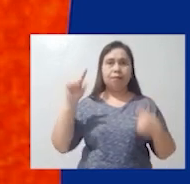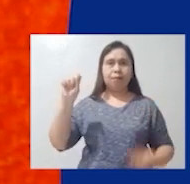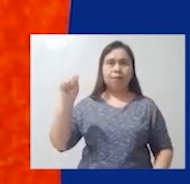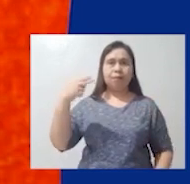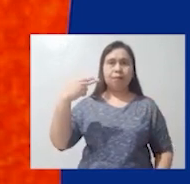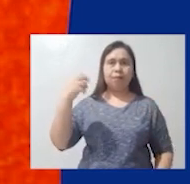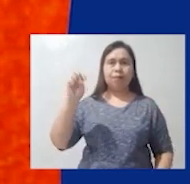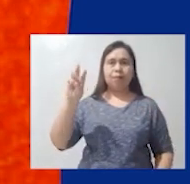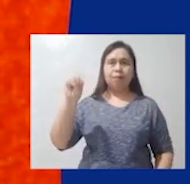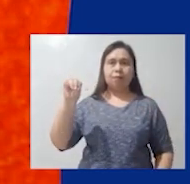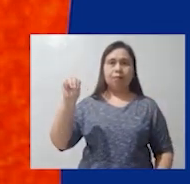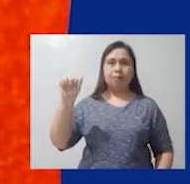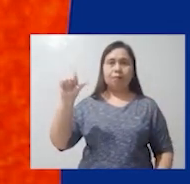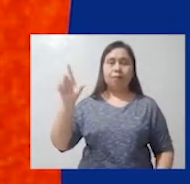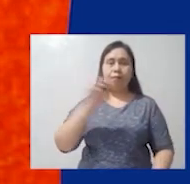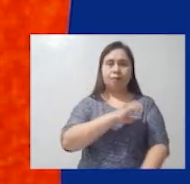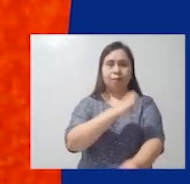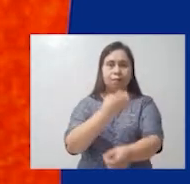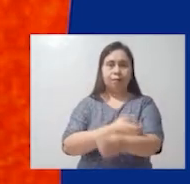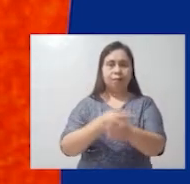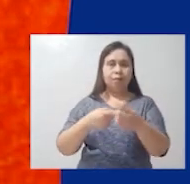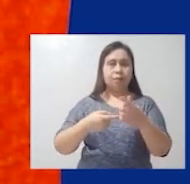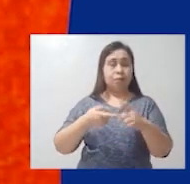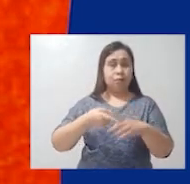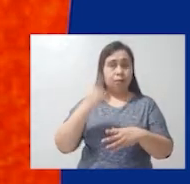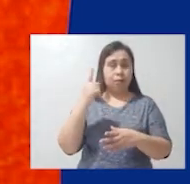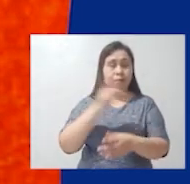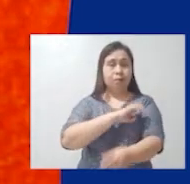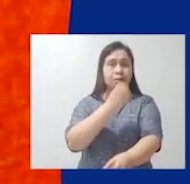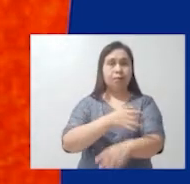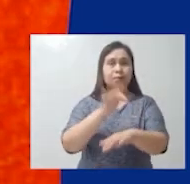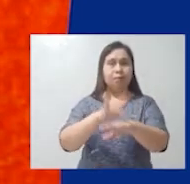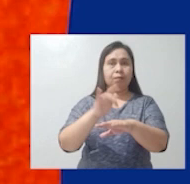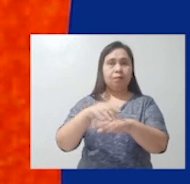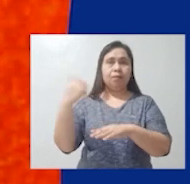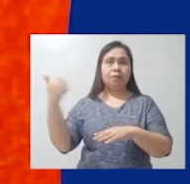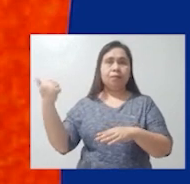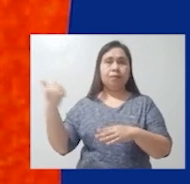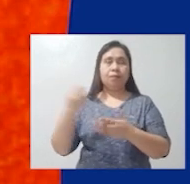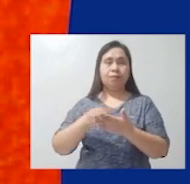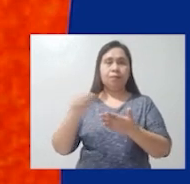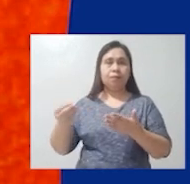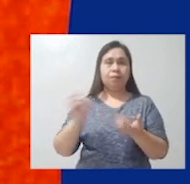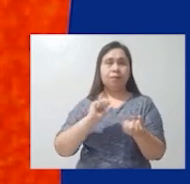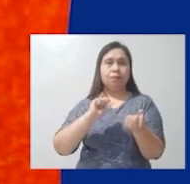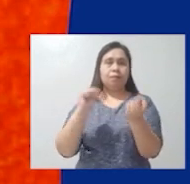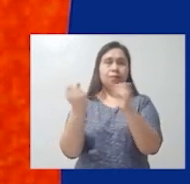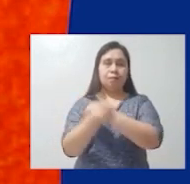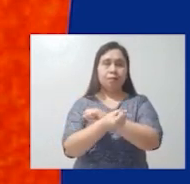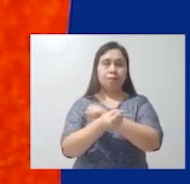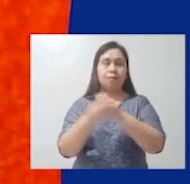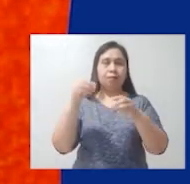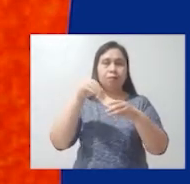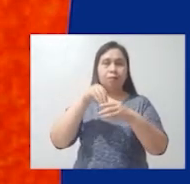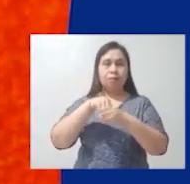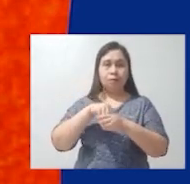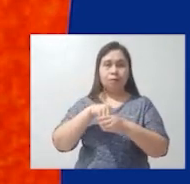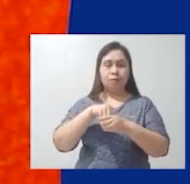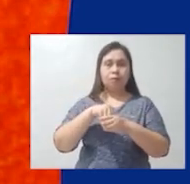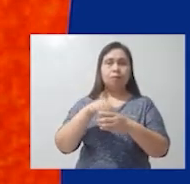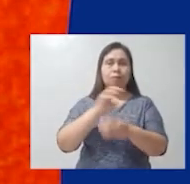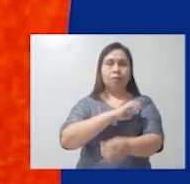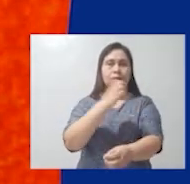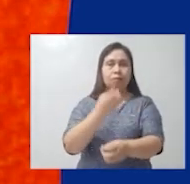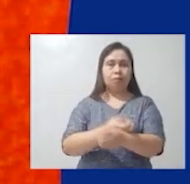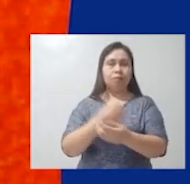Once heat energy touches another object, it is eventually converted into internal energy. When a